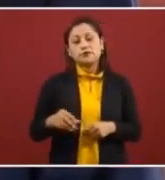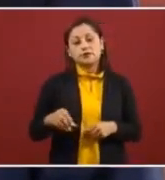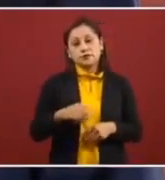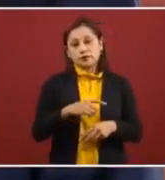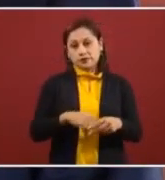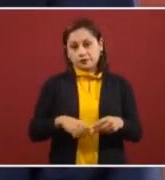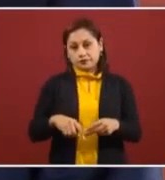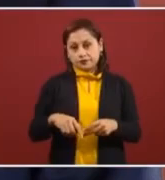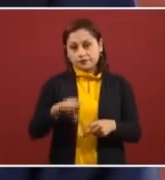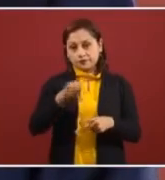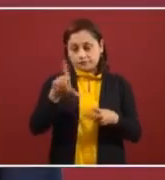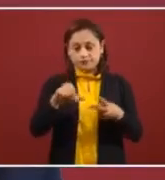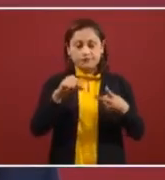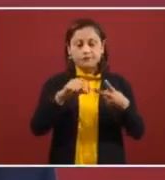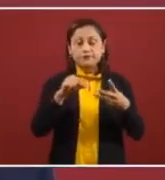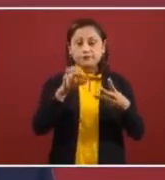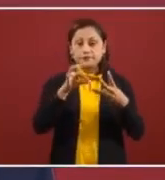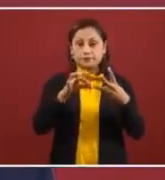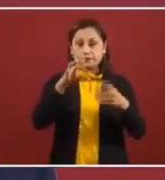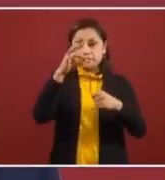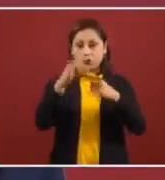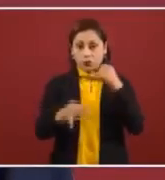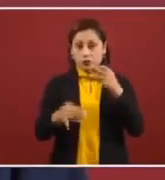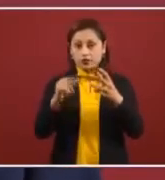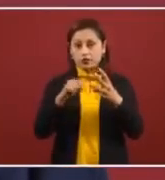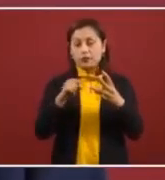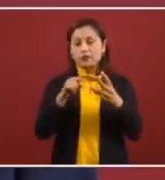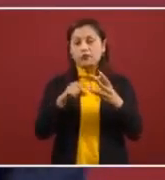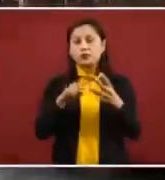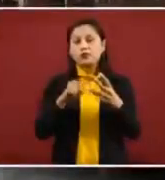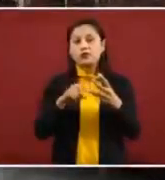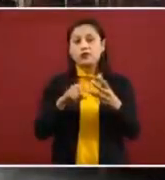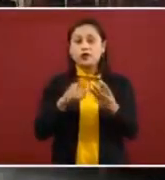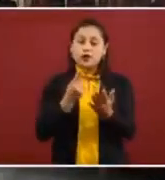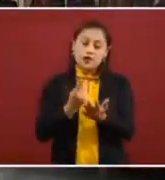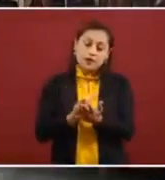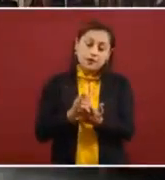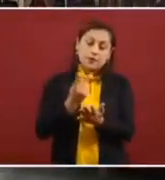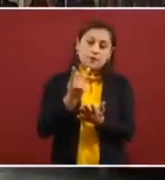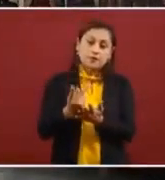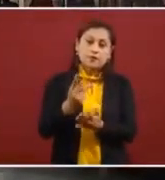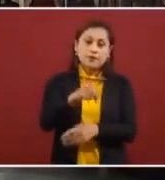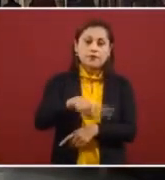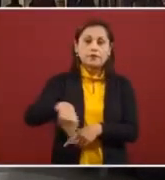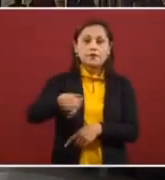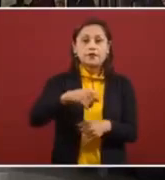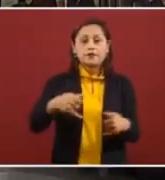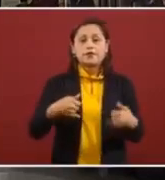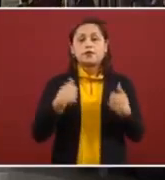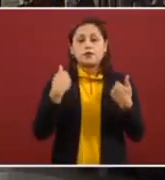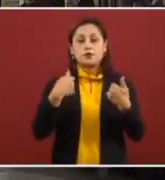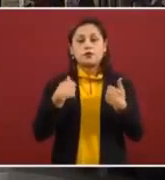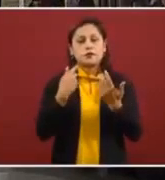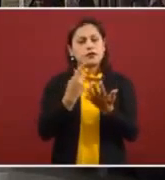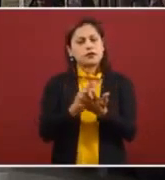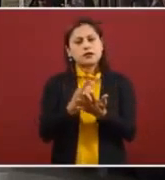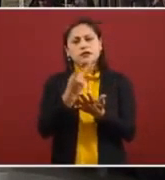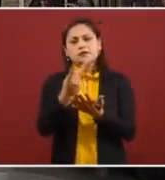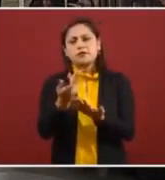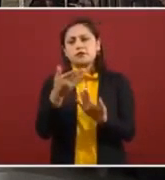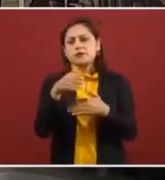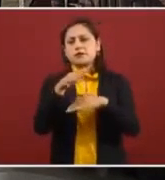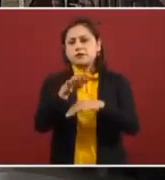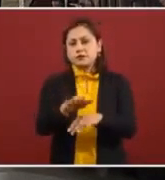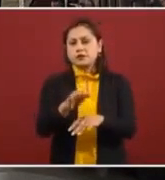And the third thing today is to give the prizes to the youth, the national